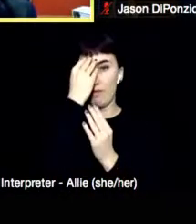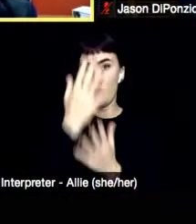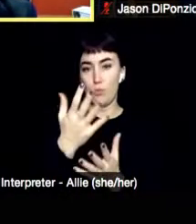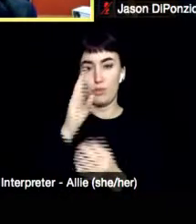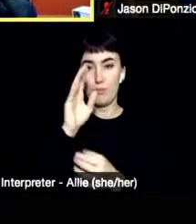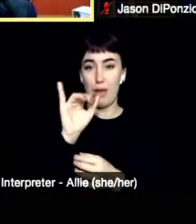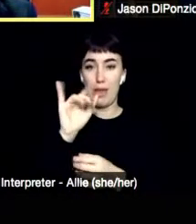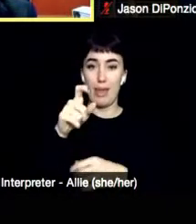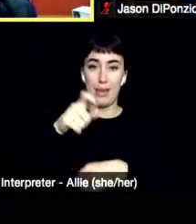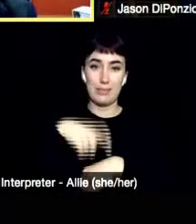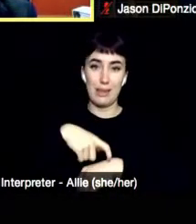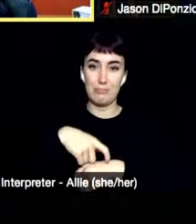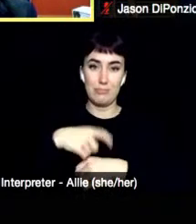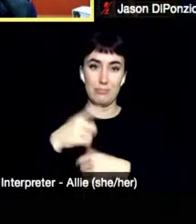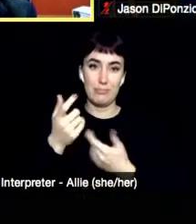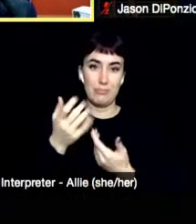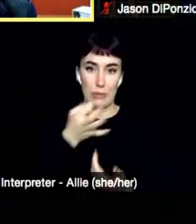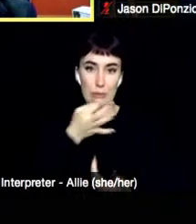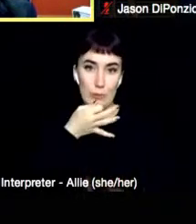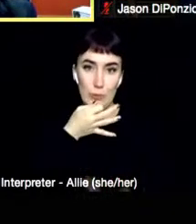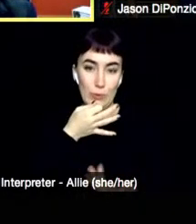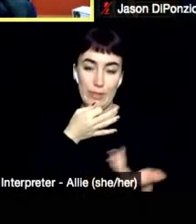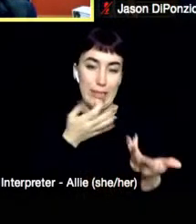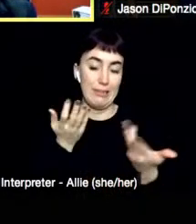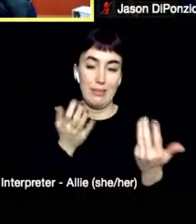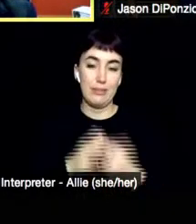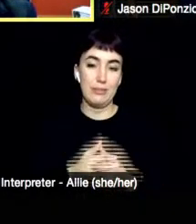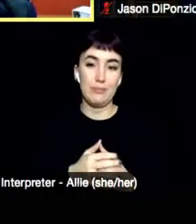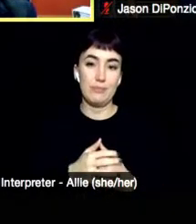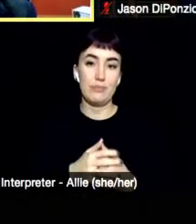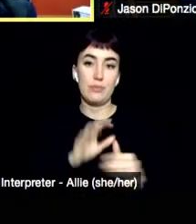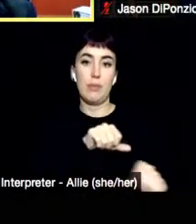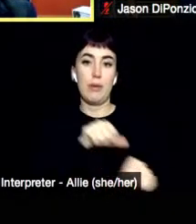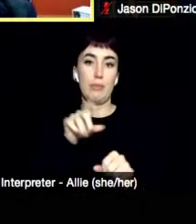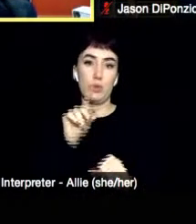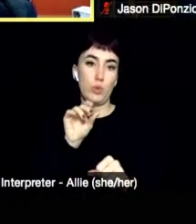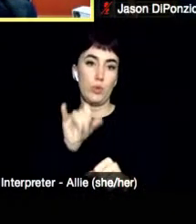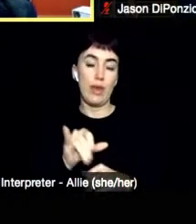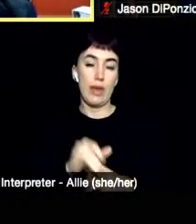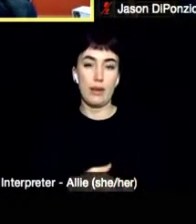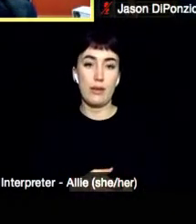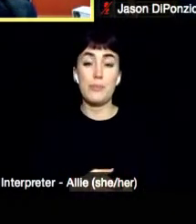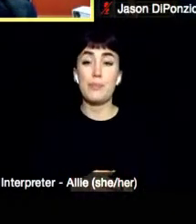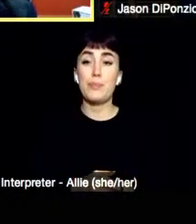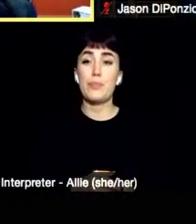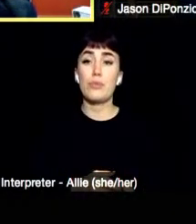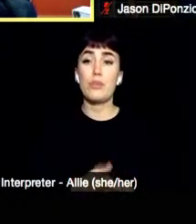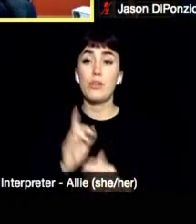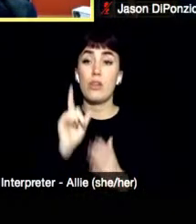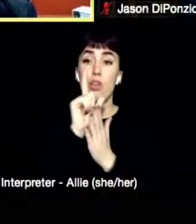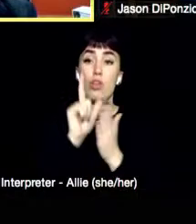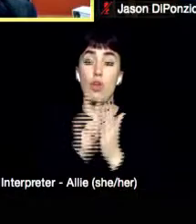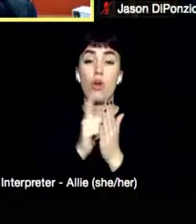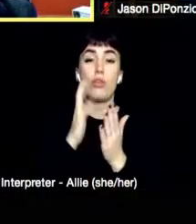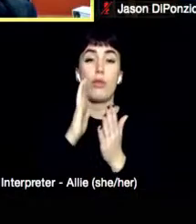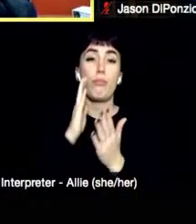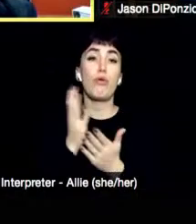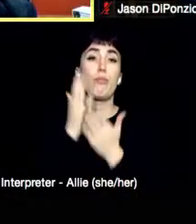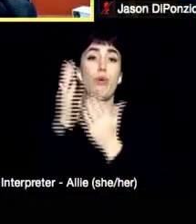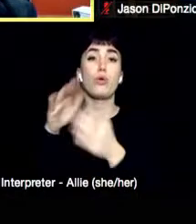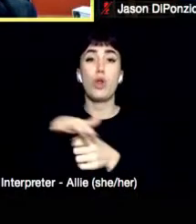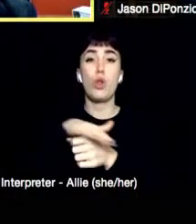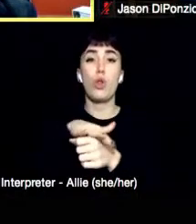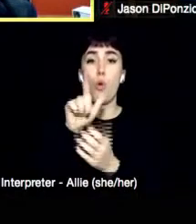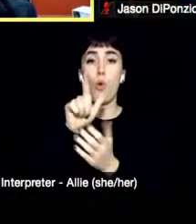by then to really be able to do that. The proposed local